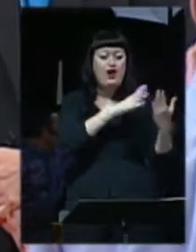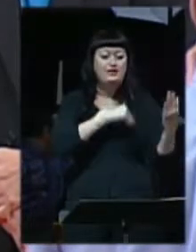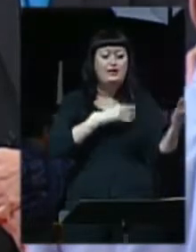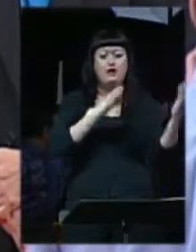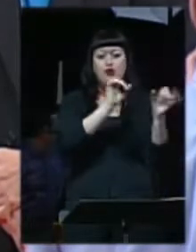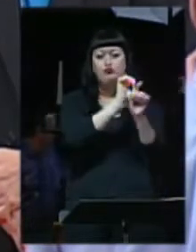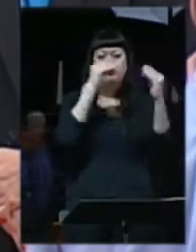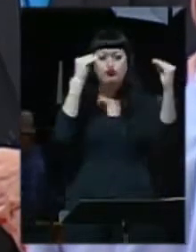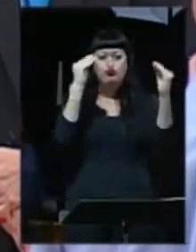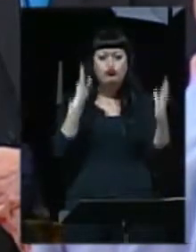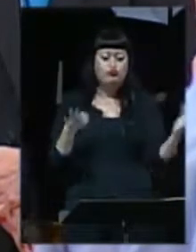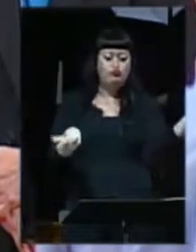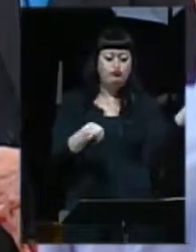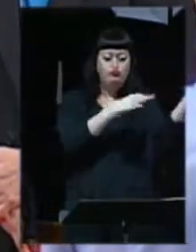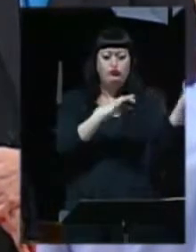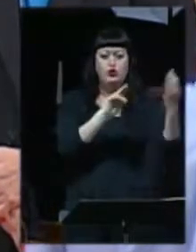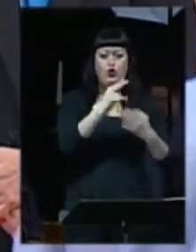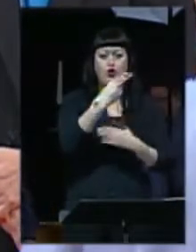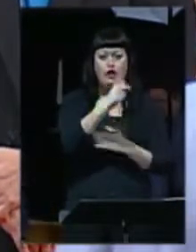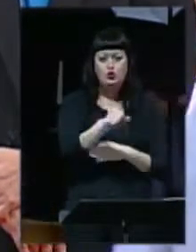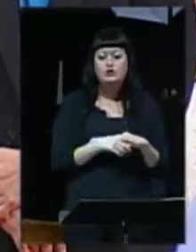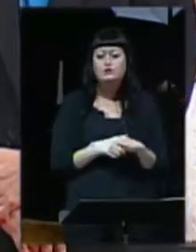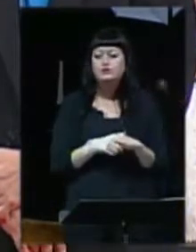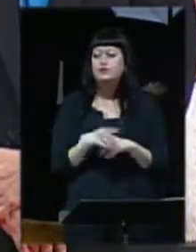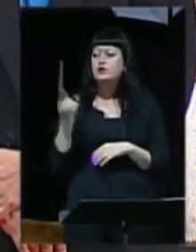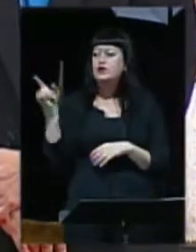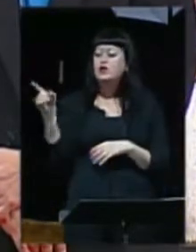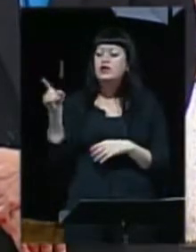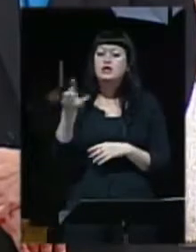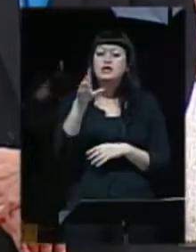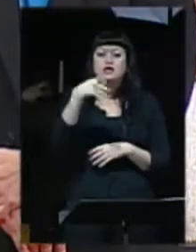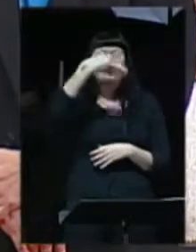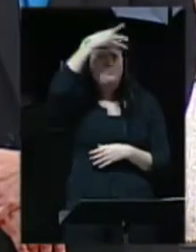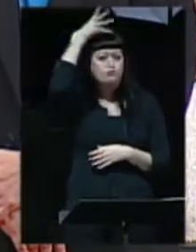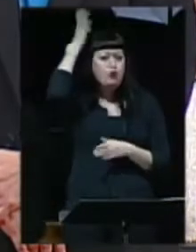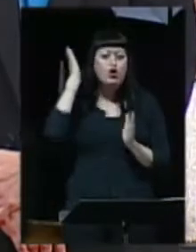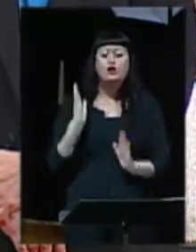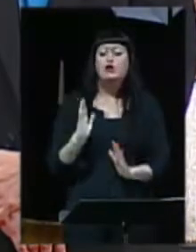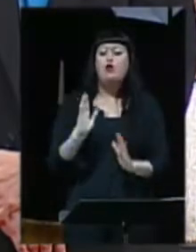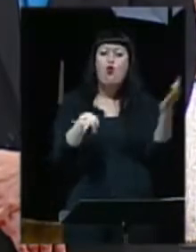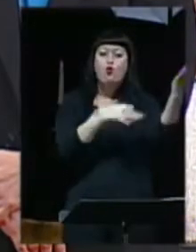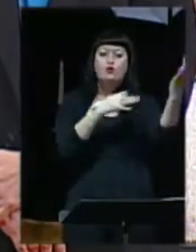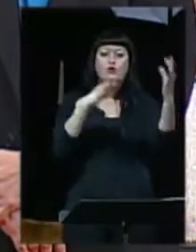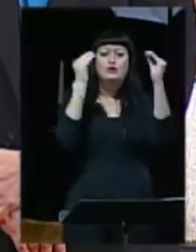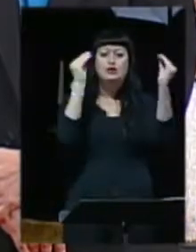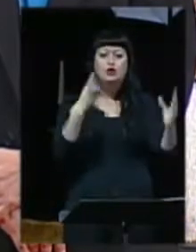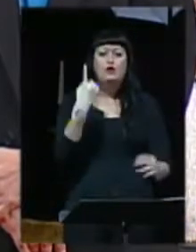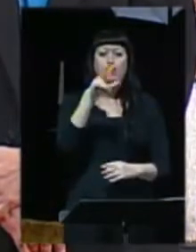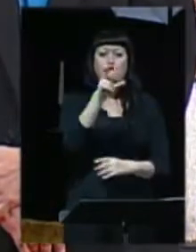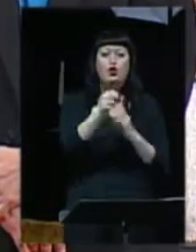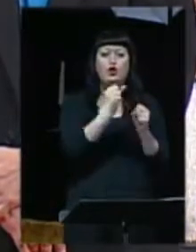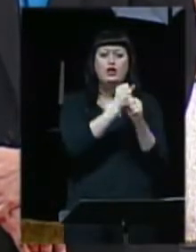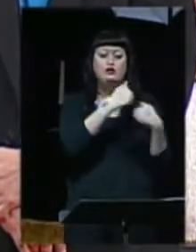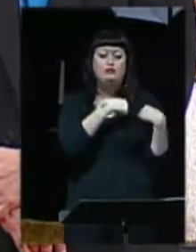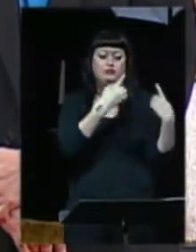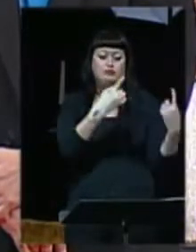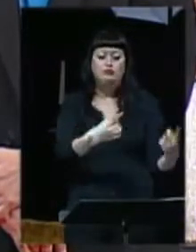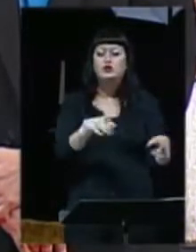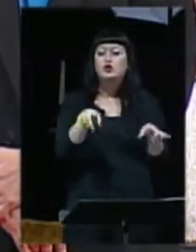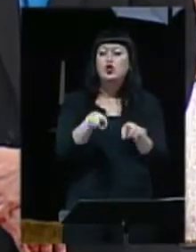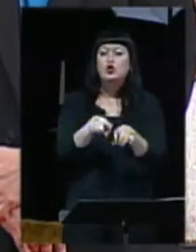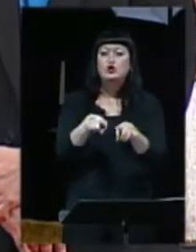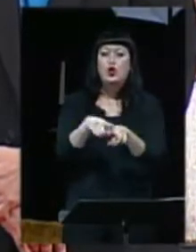position at North High. He's been our Spartan Orchestra teacher for the past 30 years, and he's been the Pitt